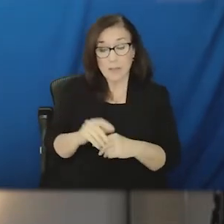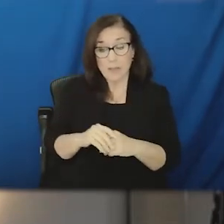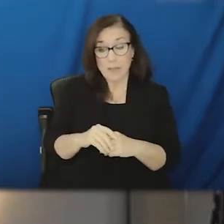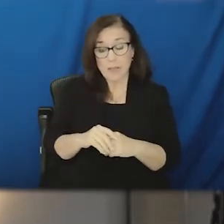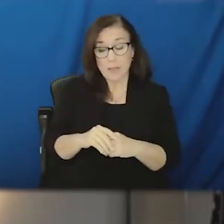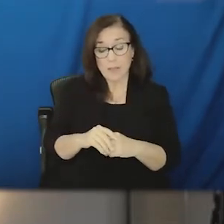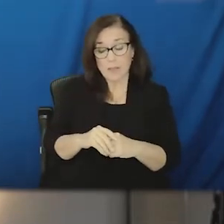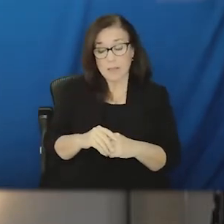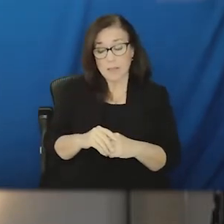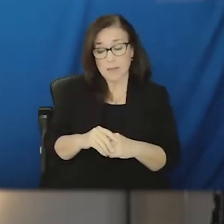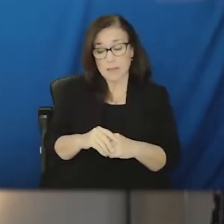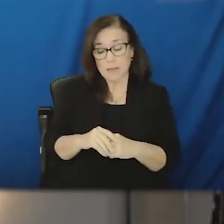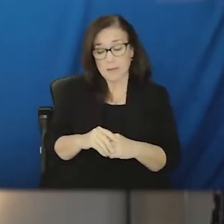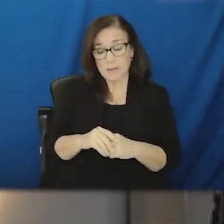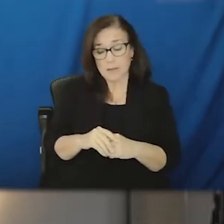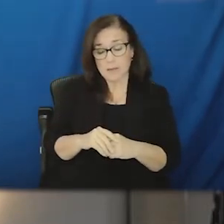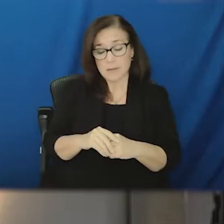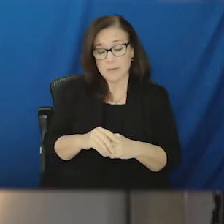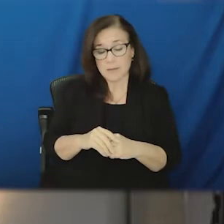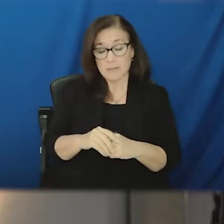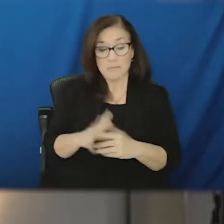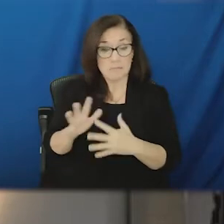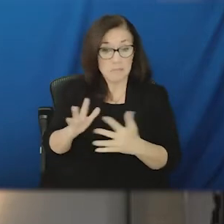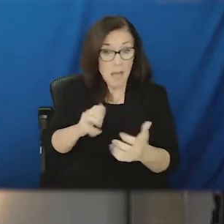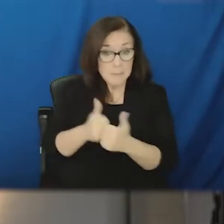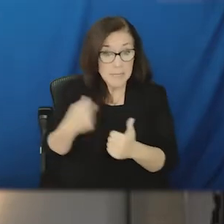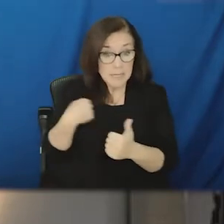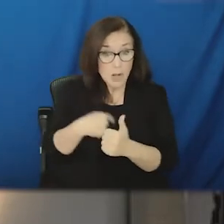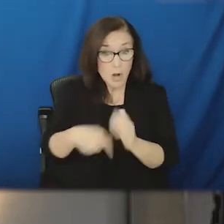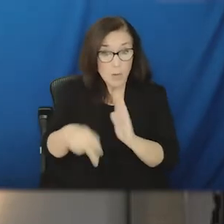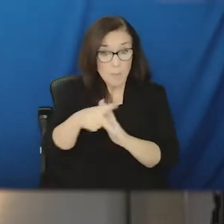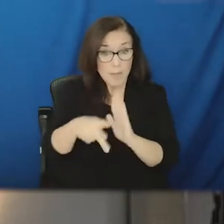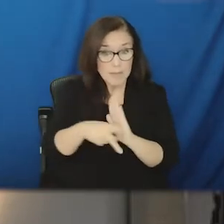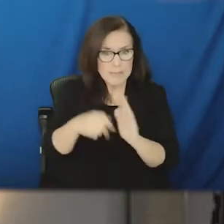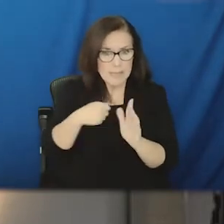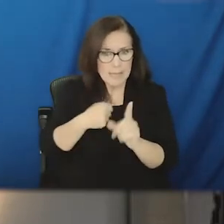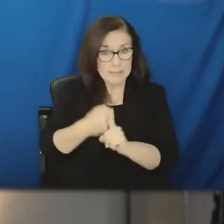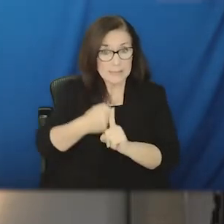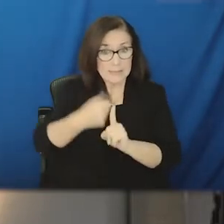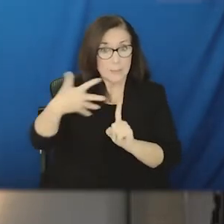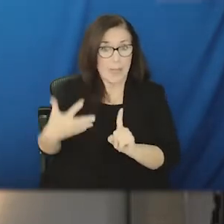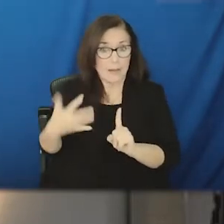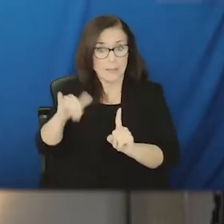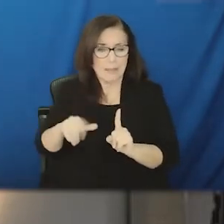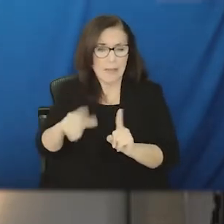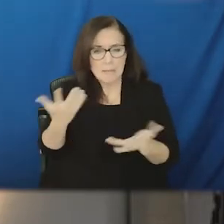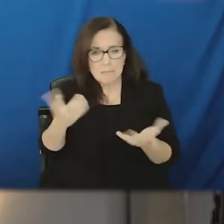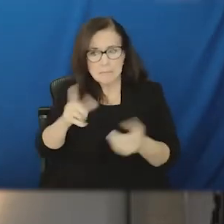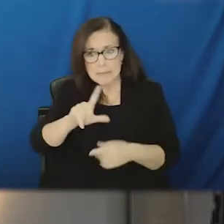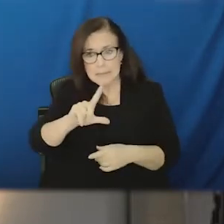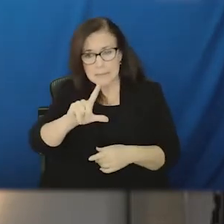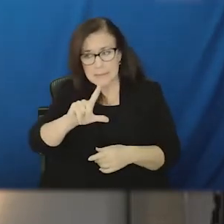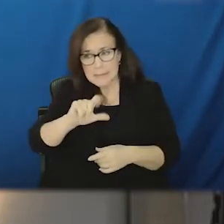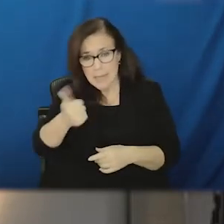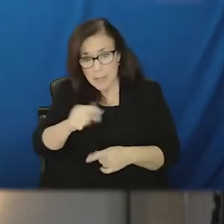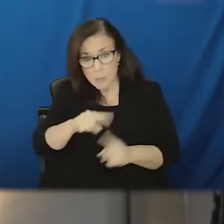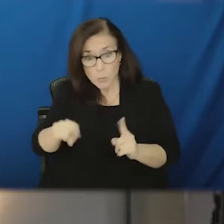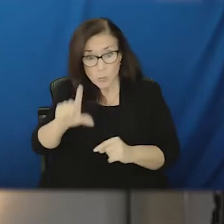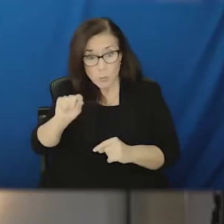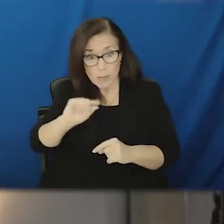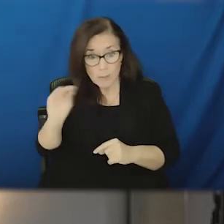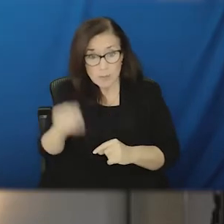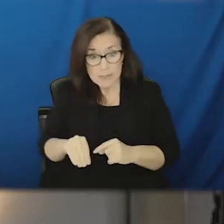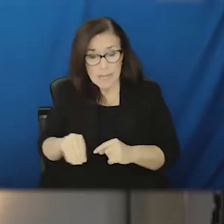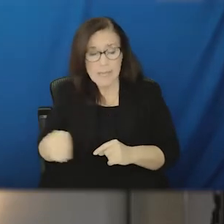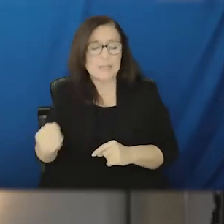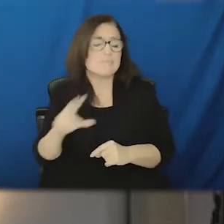expanded that, say, roughly 10, 20%? Or No, because if you notice, I'll